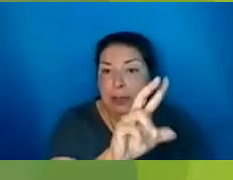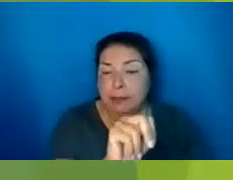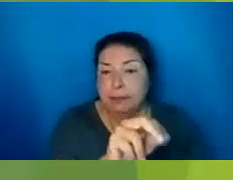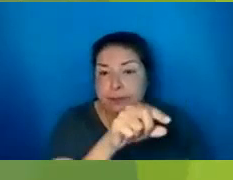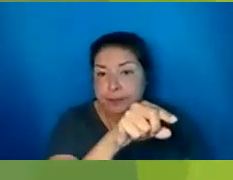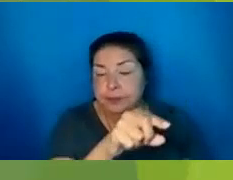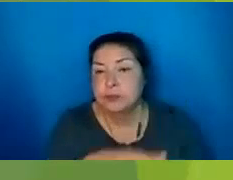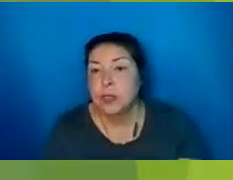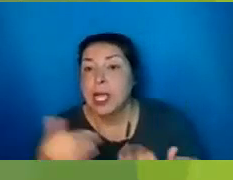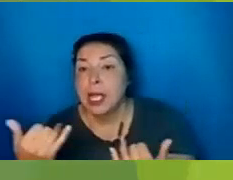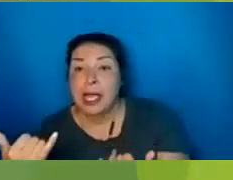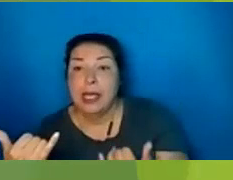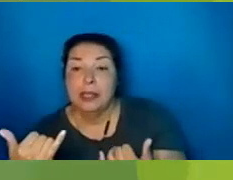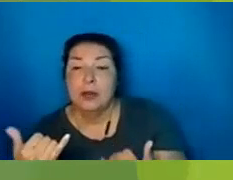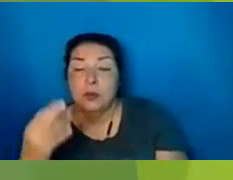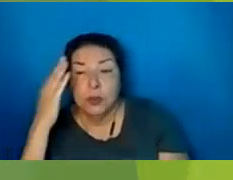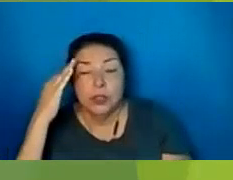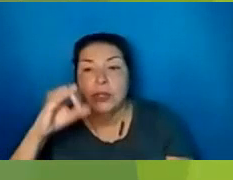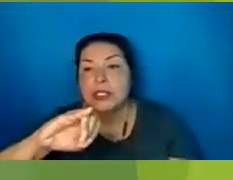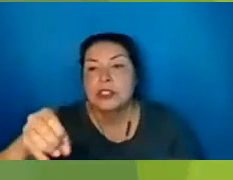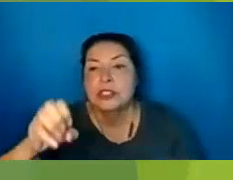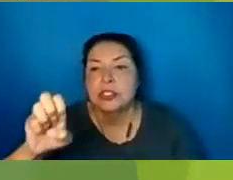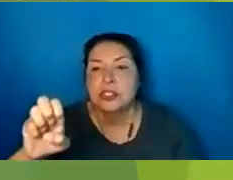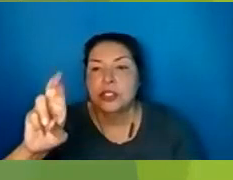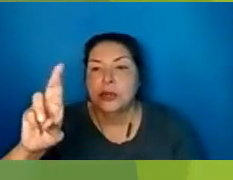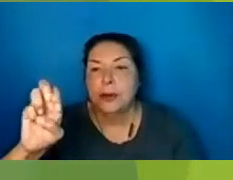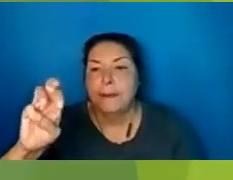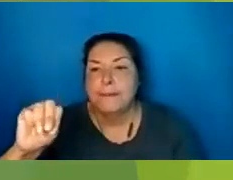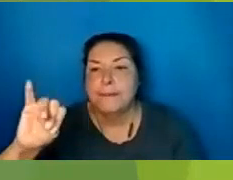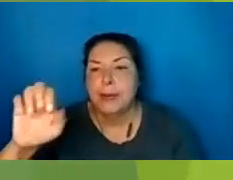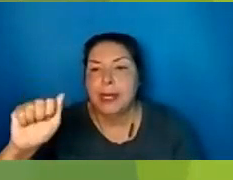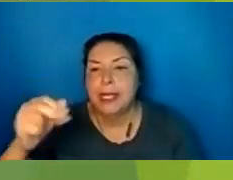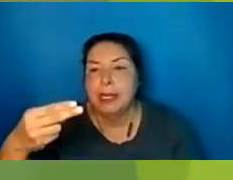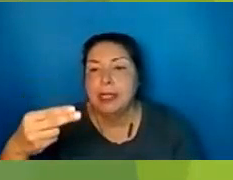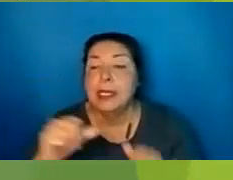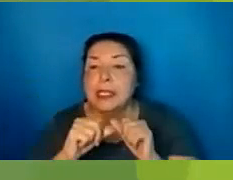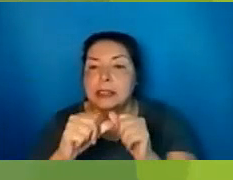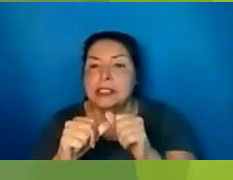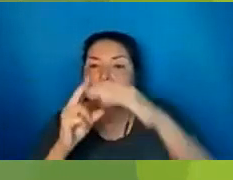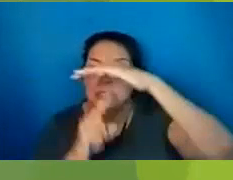contemporary, is prophesying to the people still in Jerusalem.